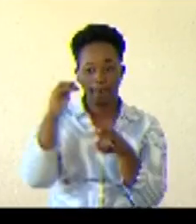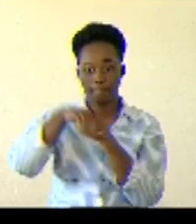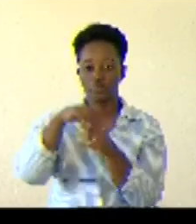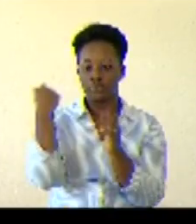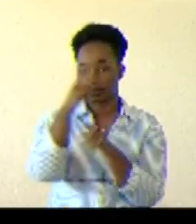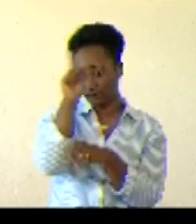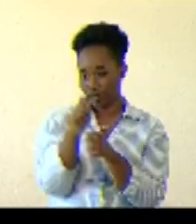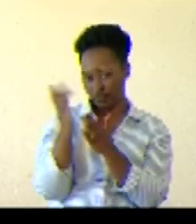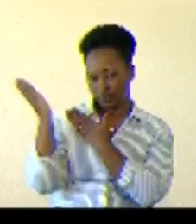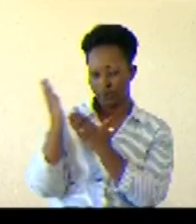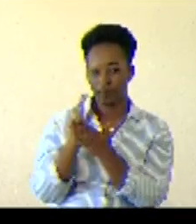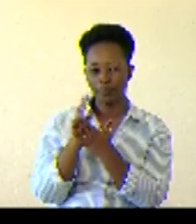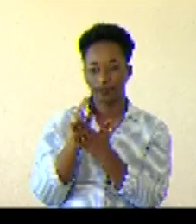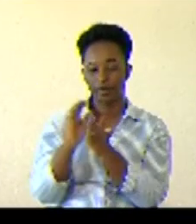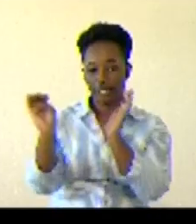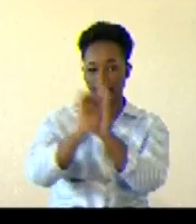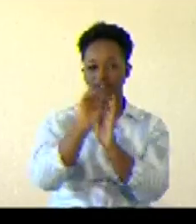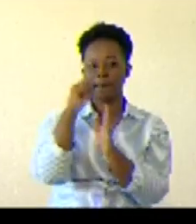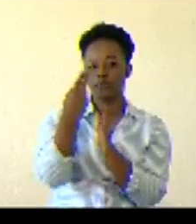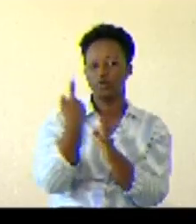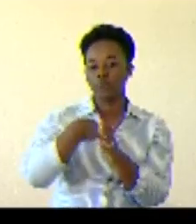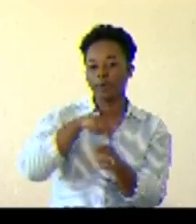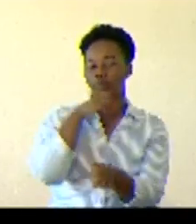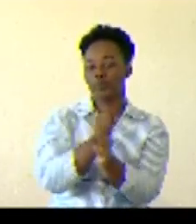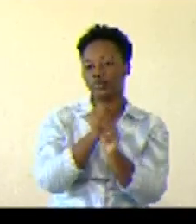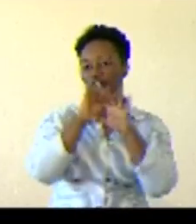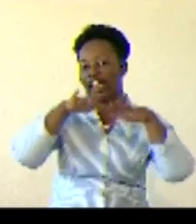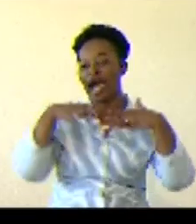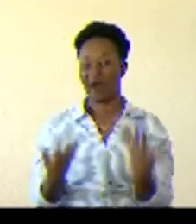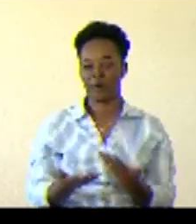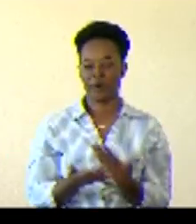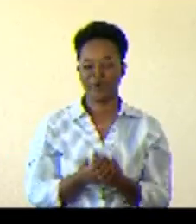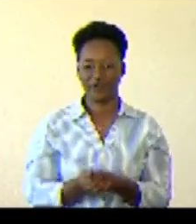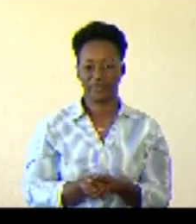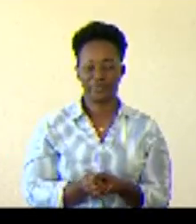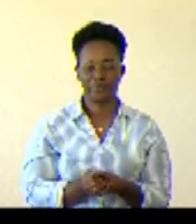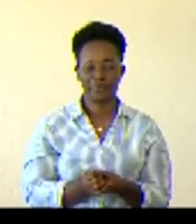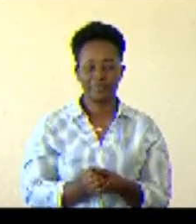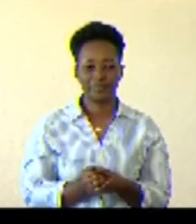question. With example 2, how do you work it out?